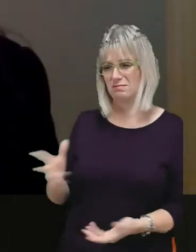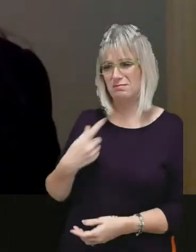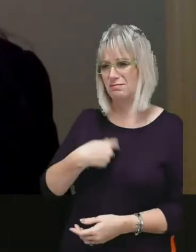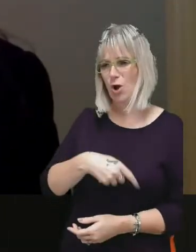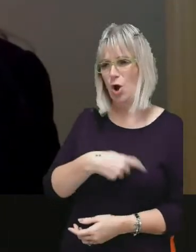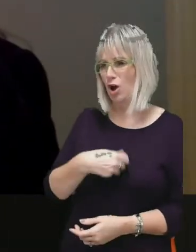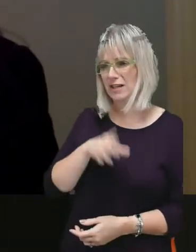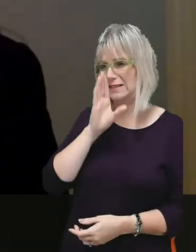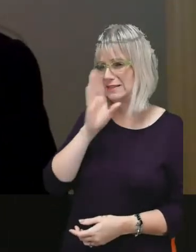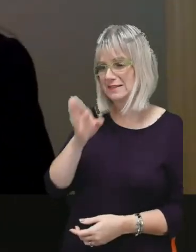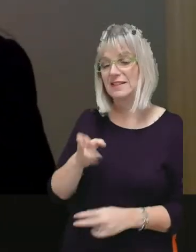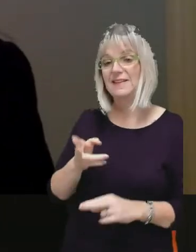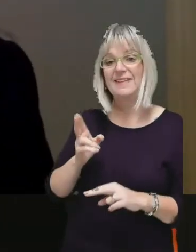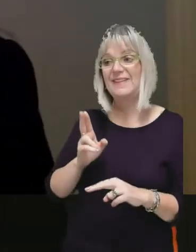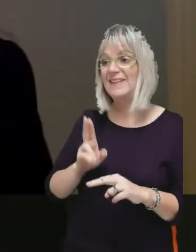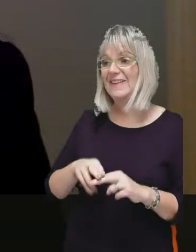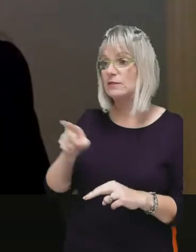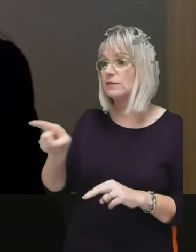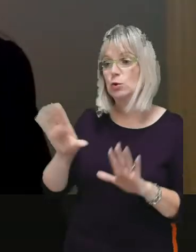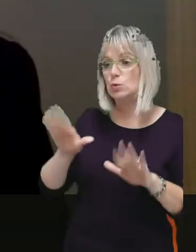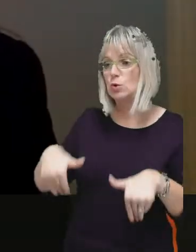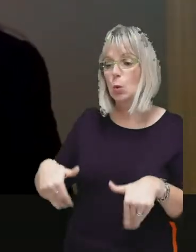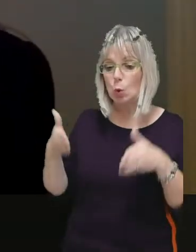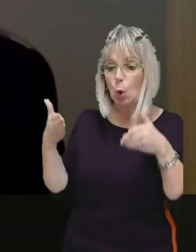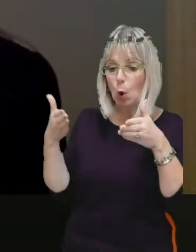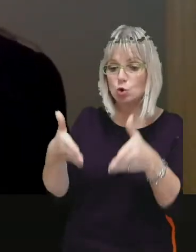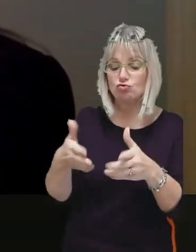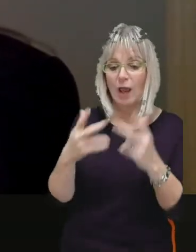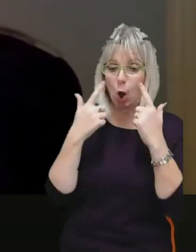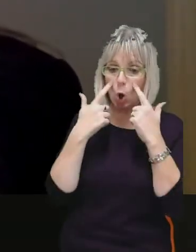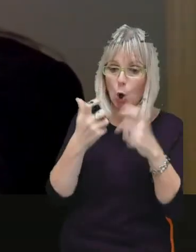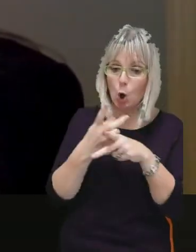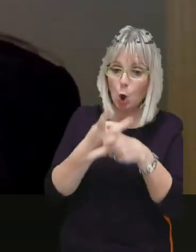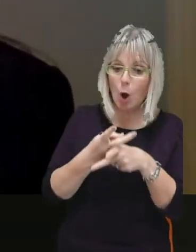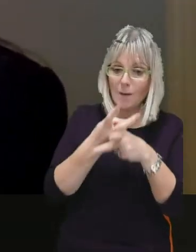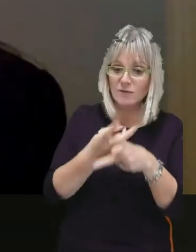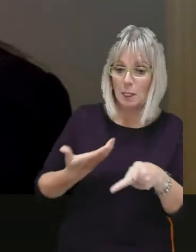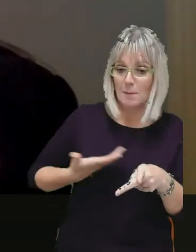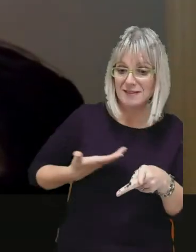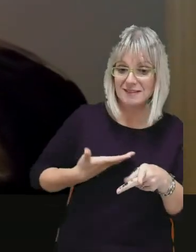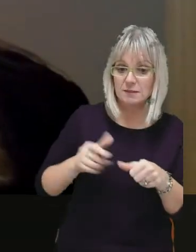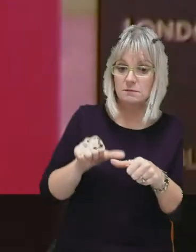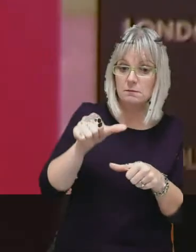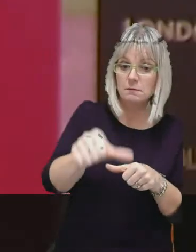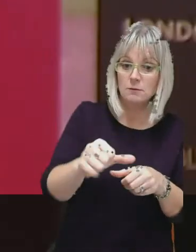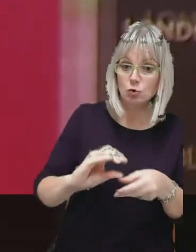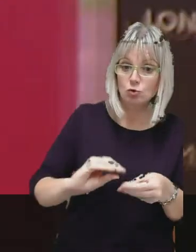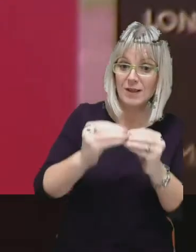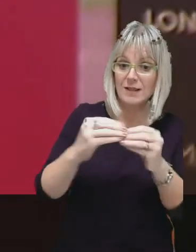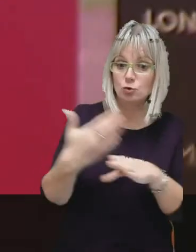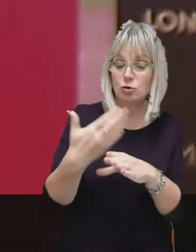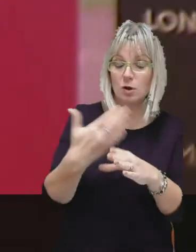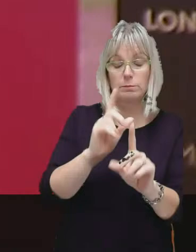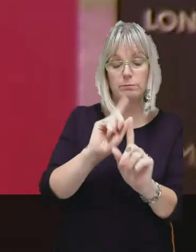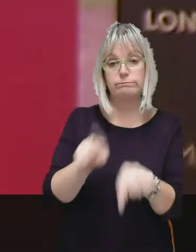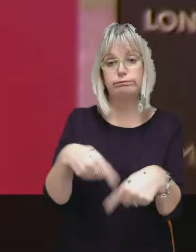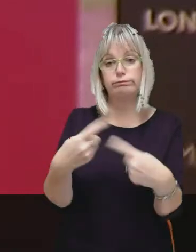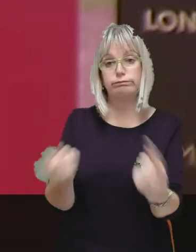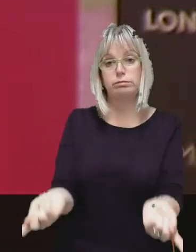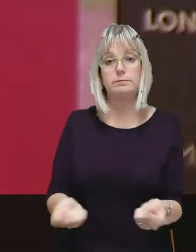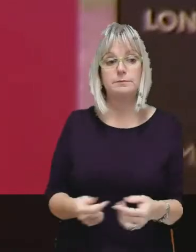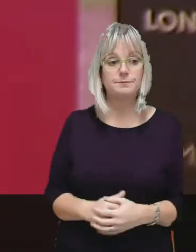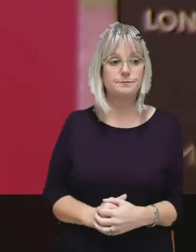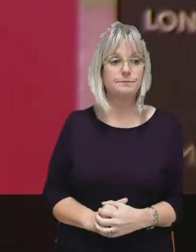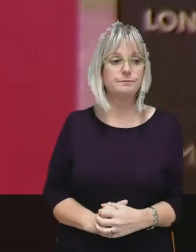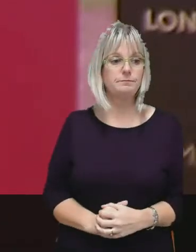don't concentrate on looking after the businesses, the jobs will not follow. Thank you, Assembly Member. And